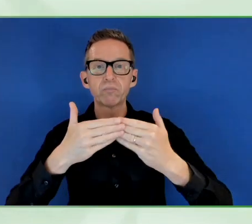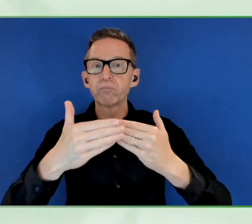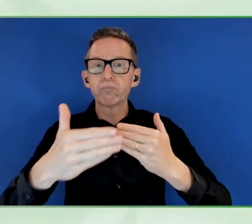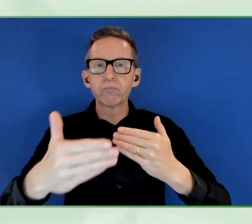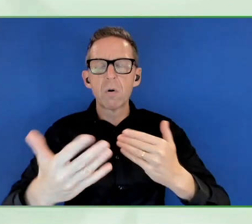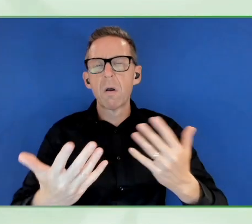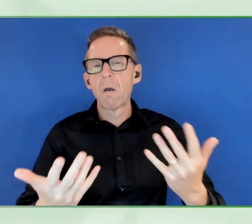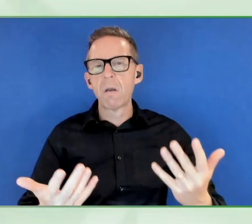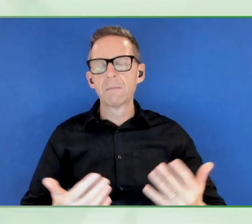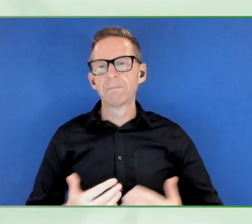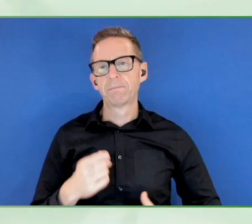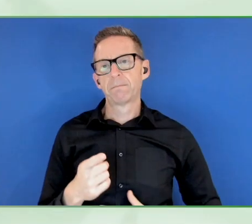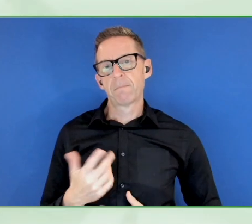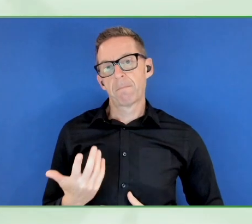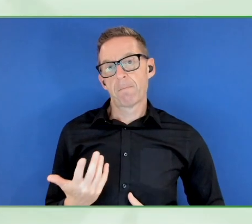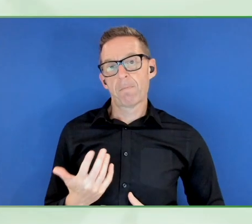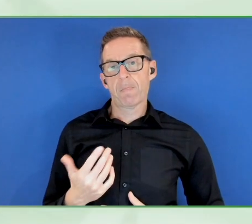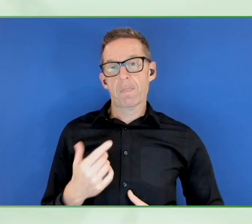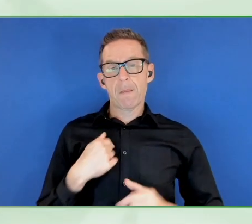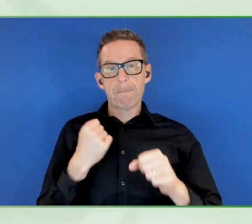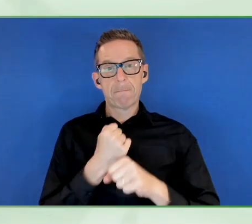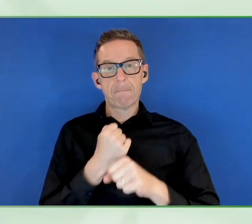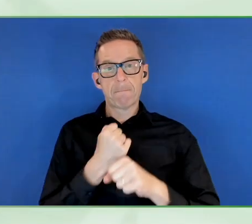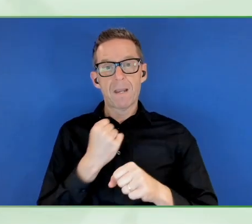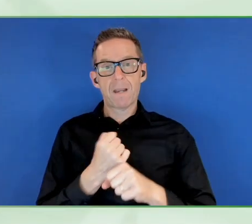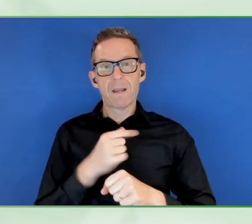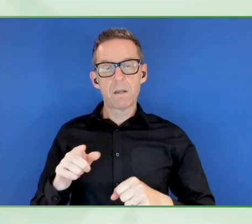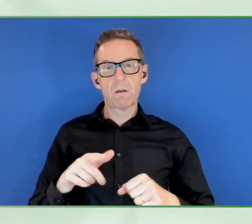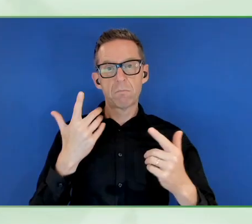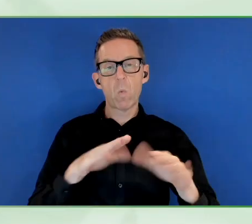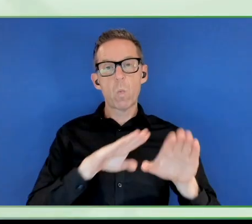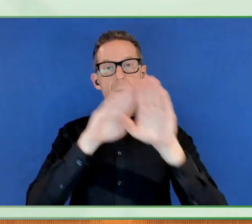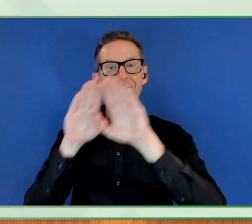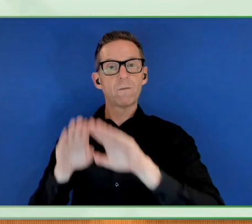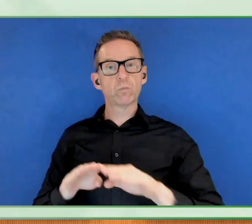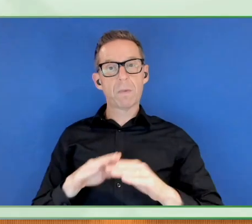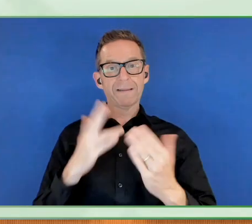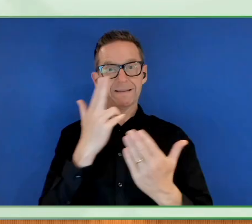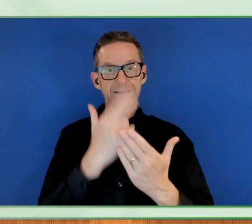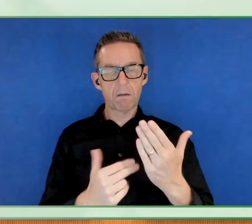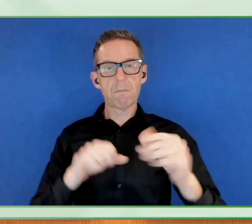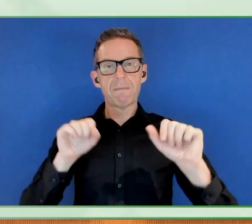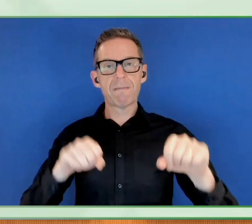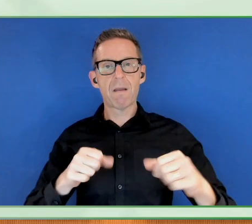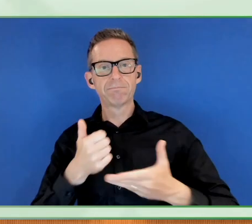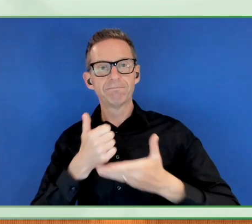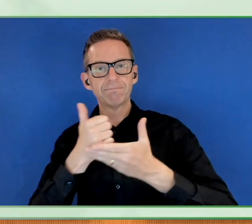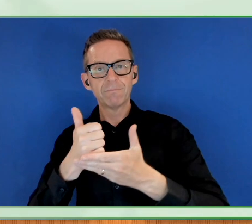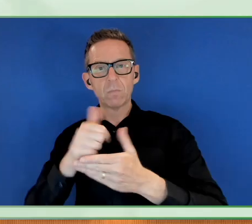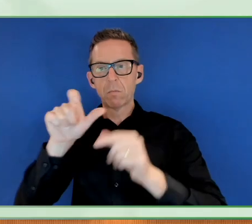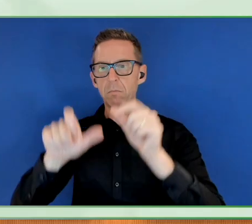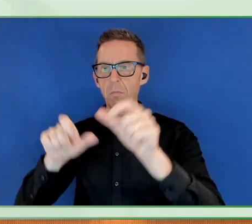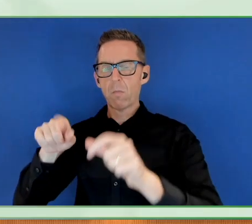universal design is useful for also people without permanent impairments. So that was my point.